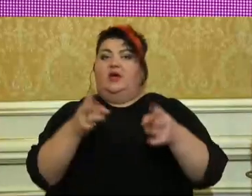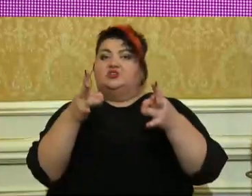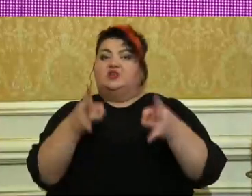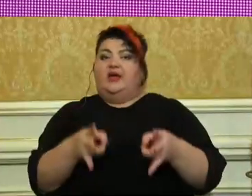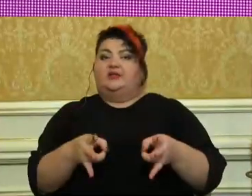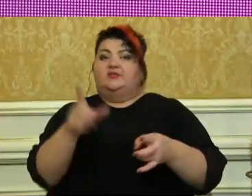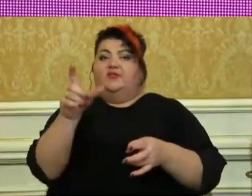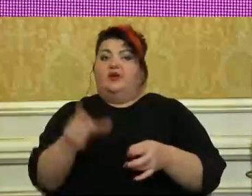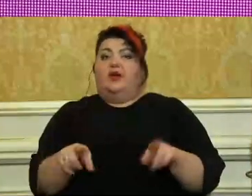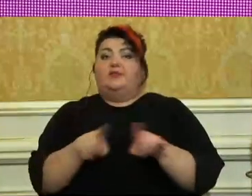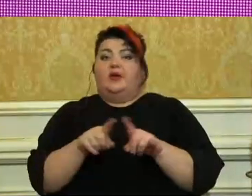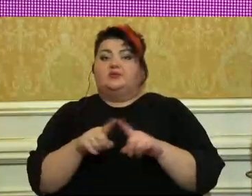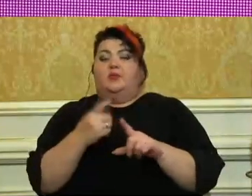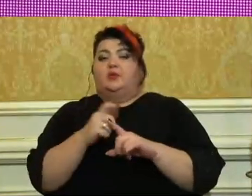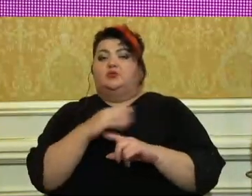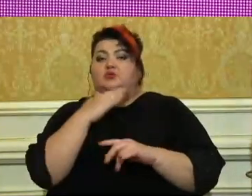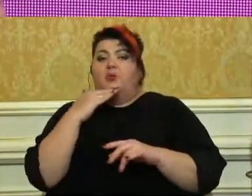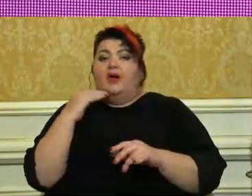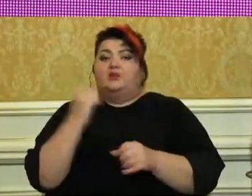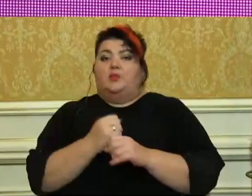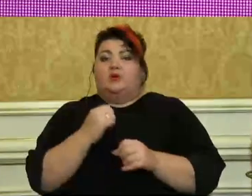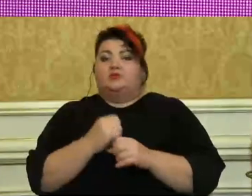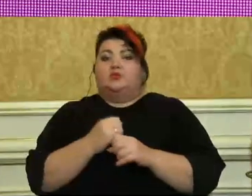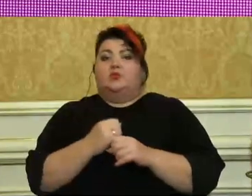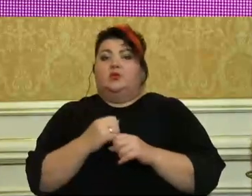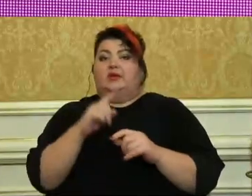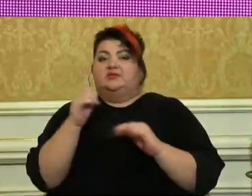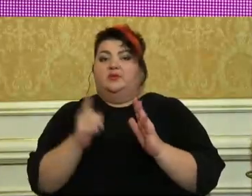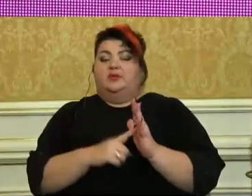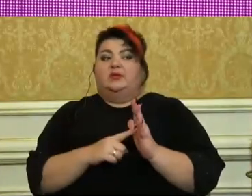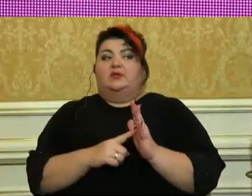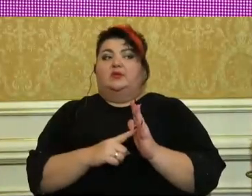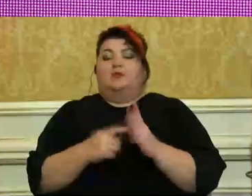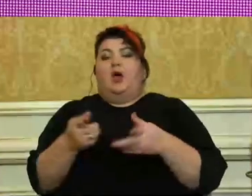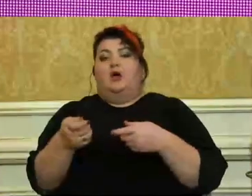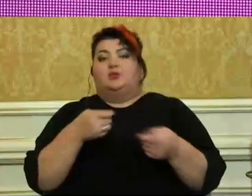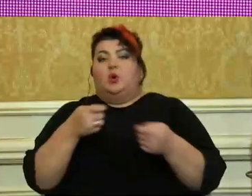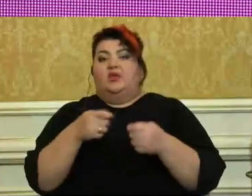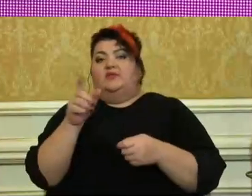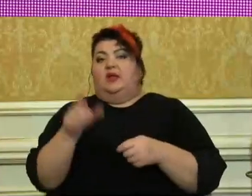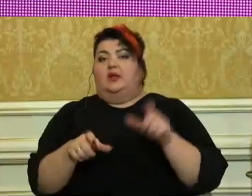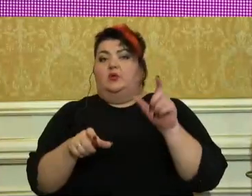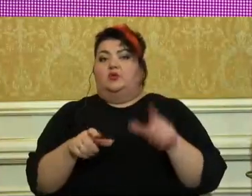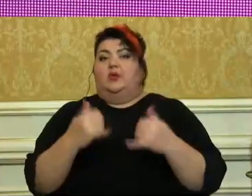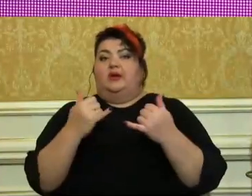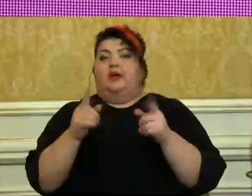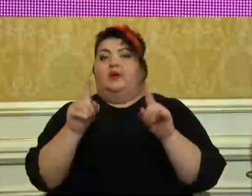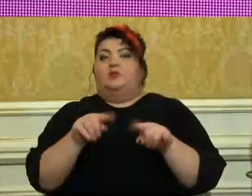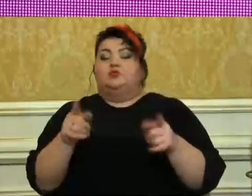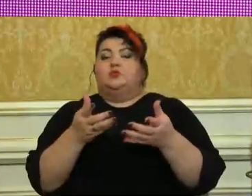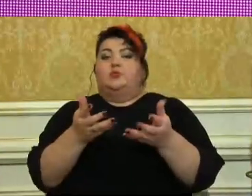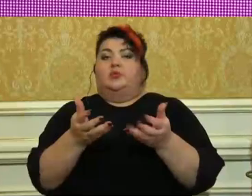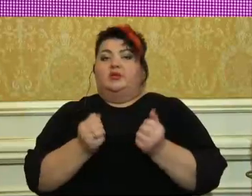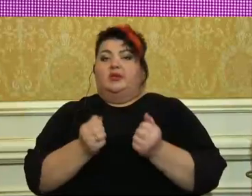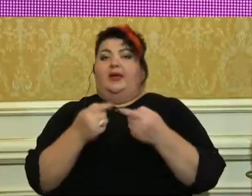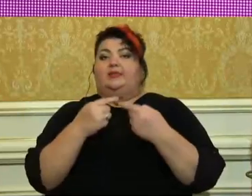working very much on the anti-trafficking legislation. I've been responsible in the European Parliament for implementing a very historical legislation on trafficking,